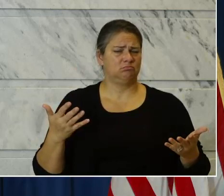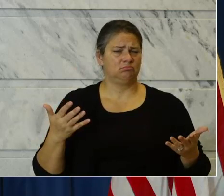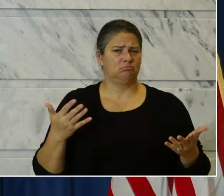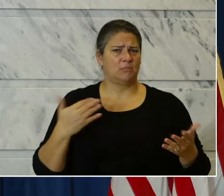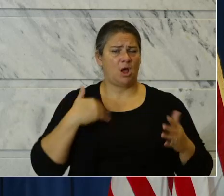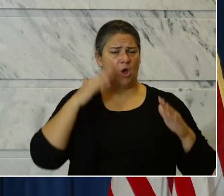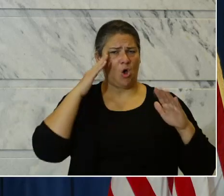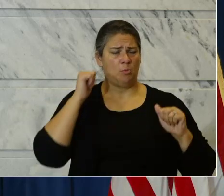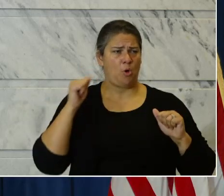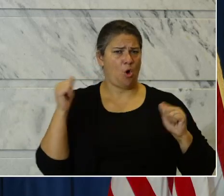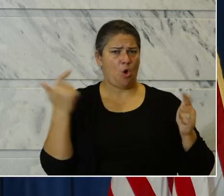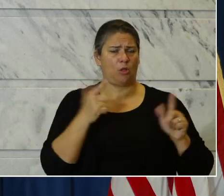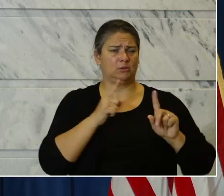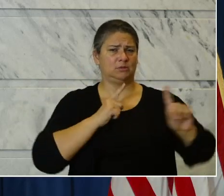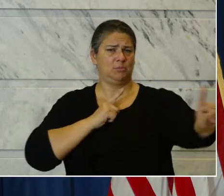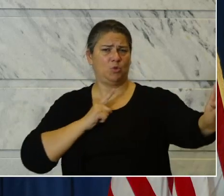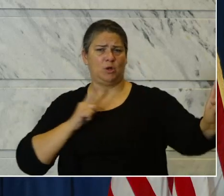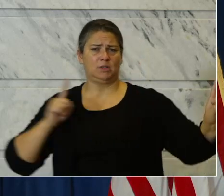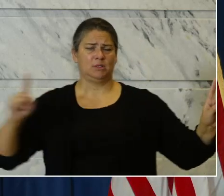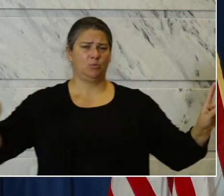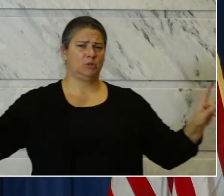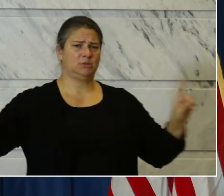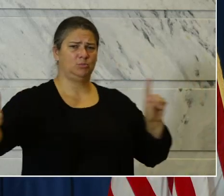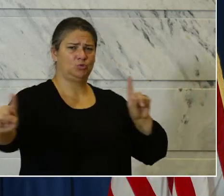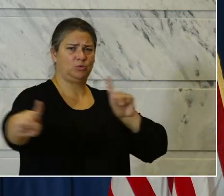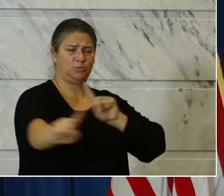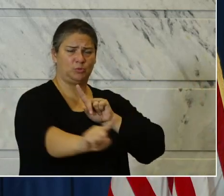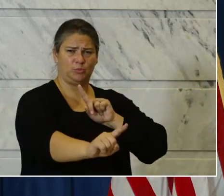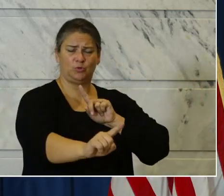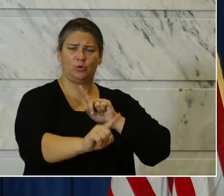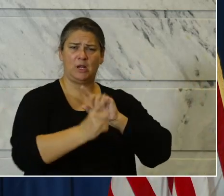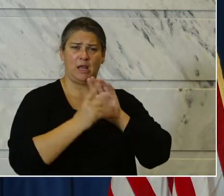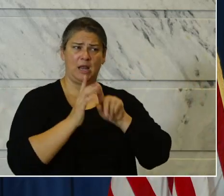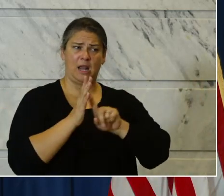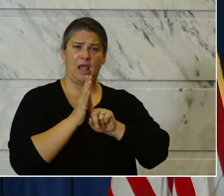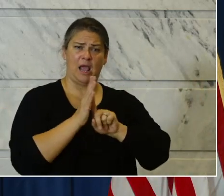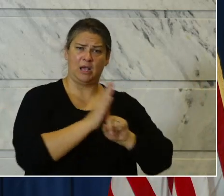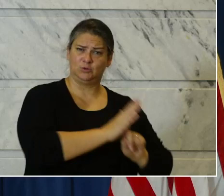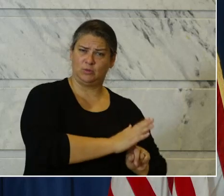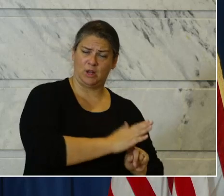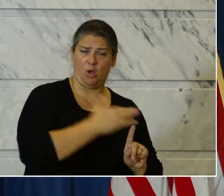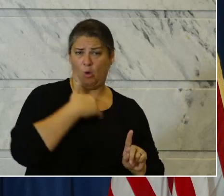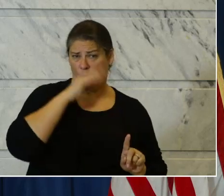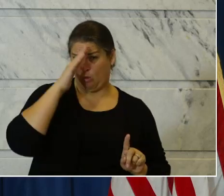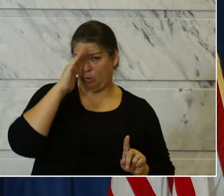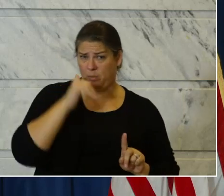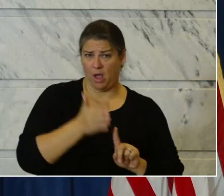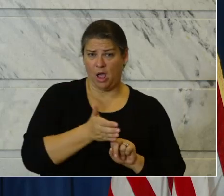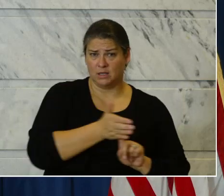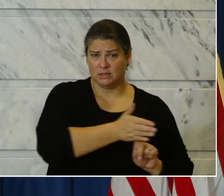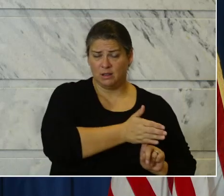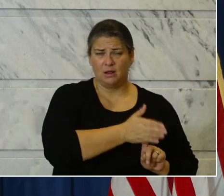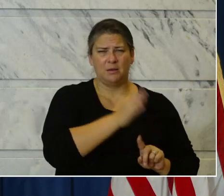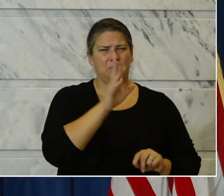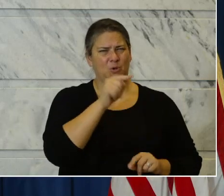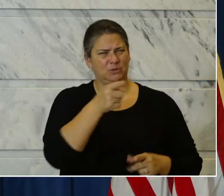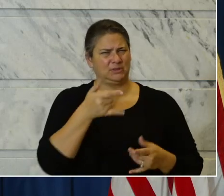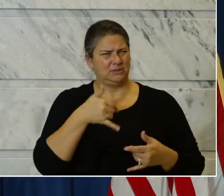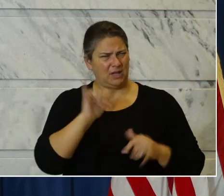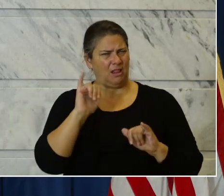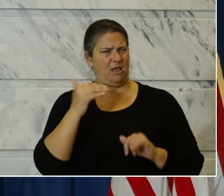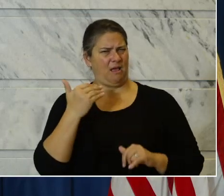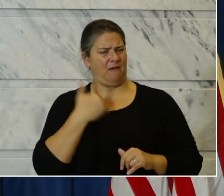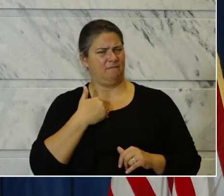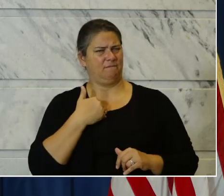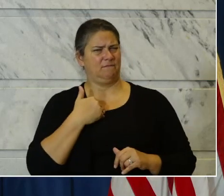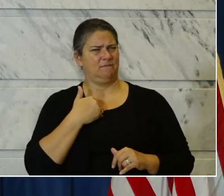everybody was, separated and isolated, but when you are still infectious, let's make sure that we set the type of example that will